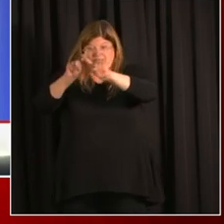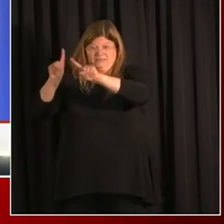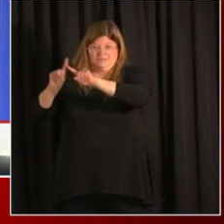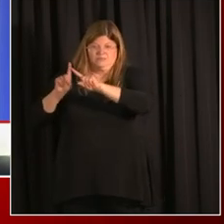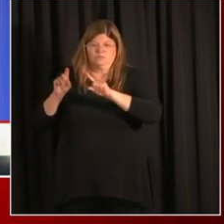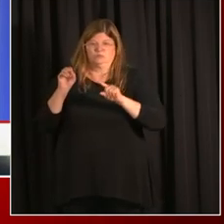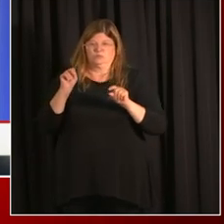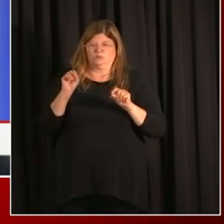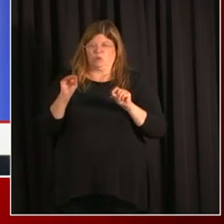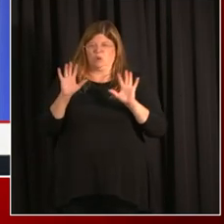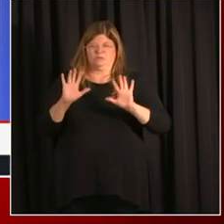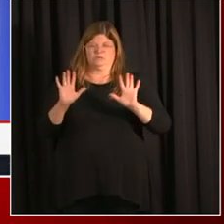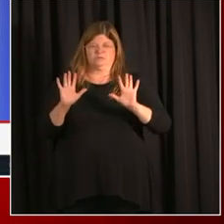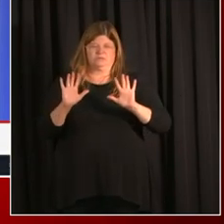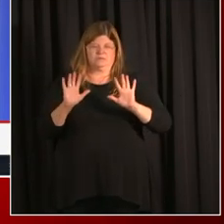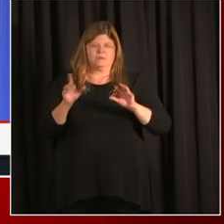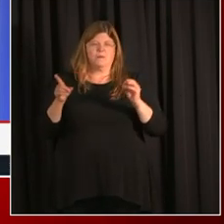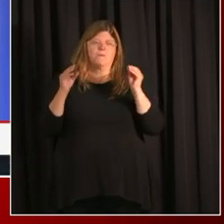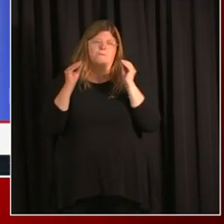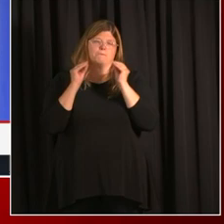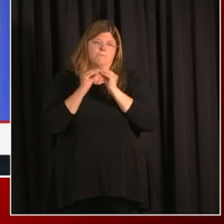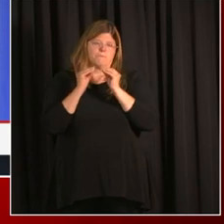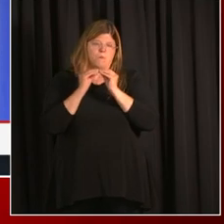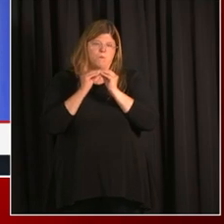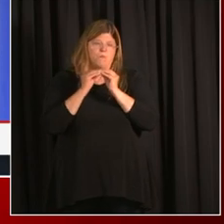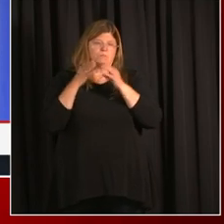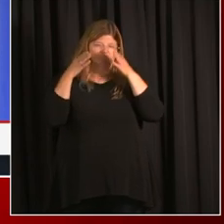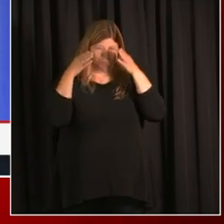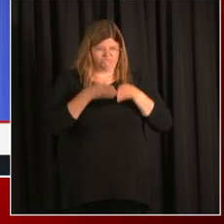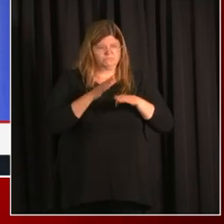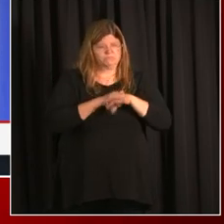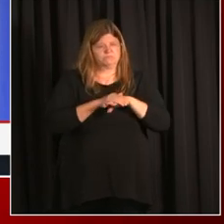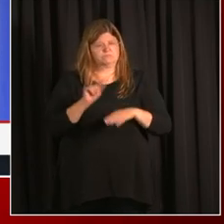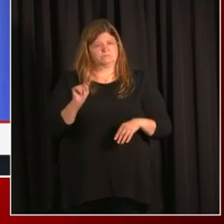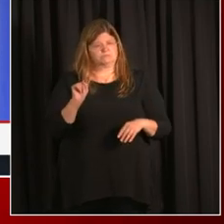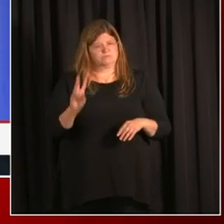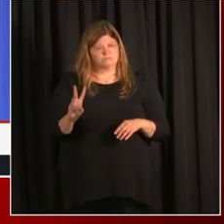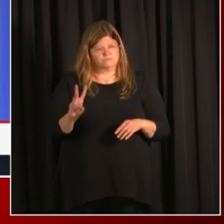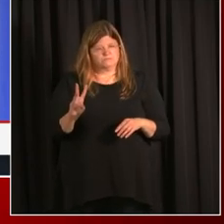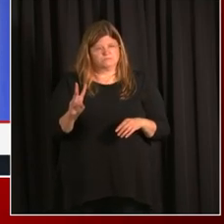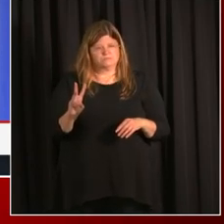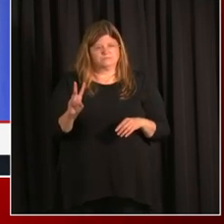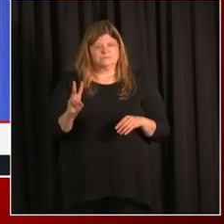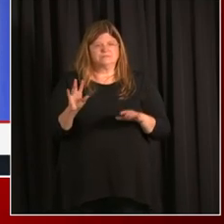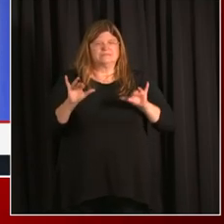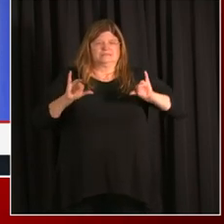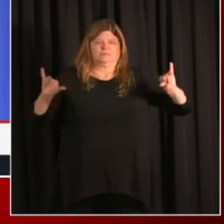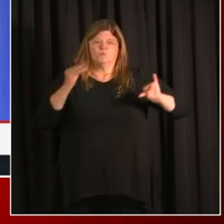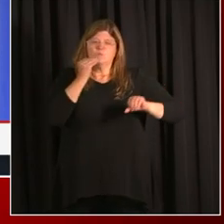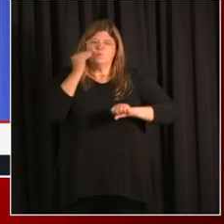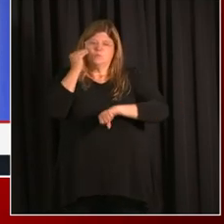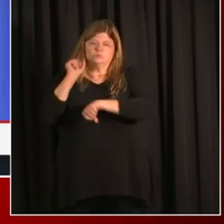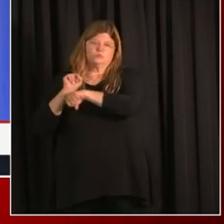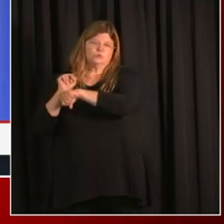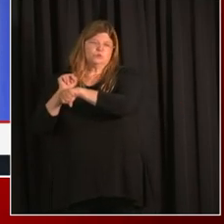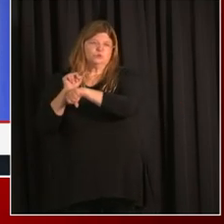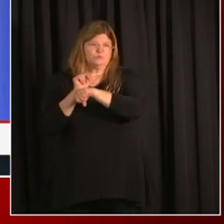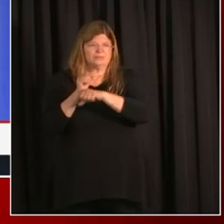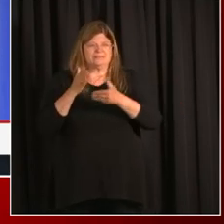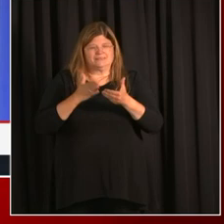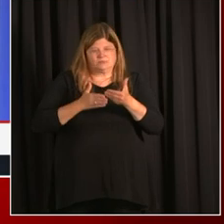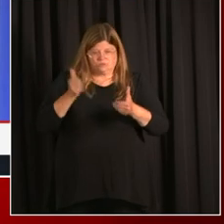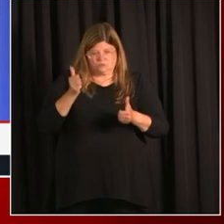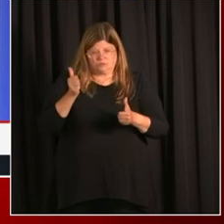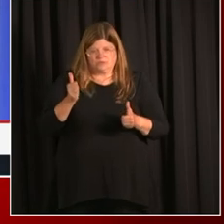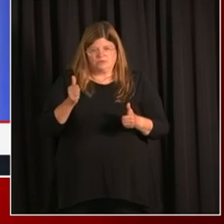it was more prudent to, we could give you a guiding space to say 25%, which would